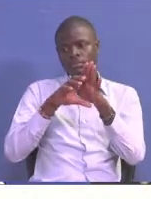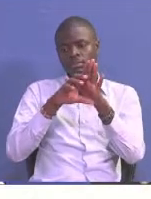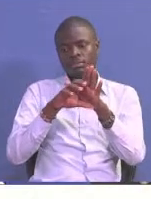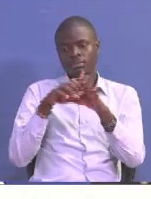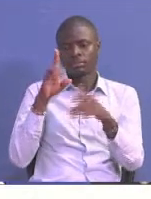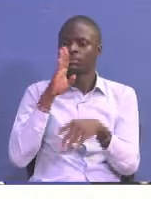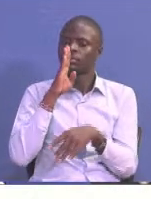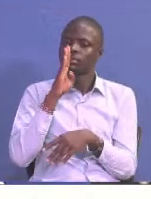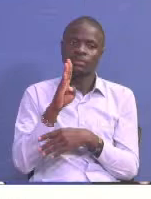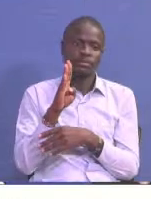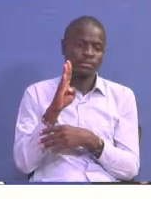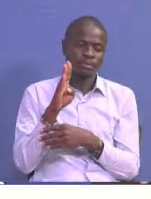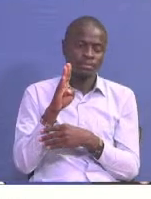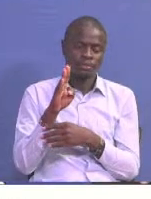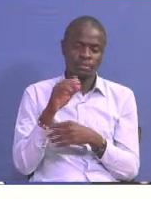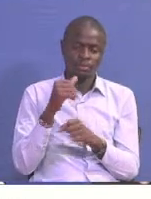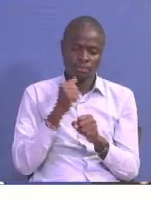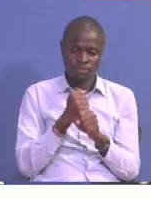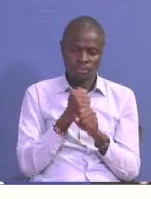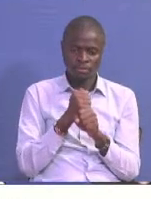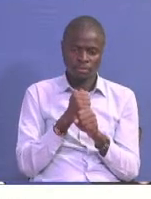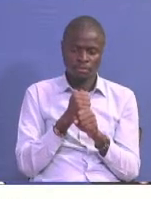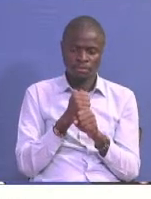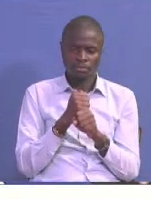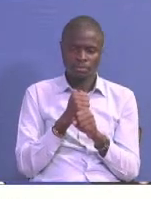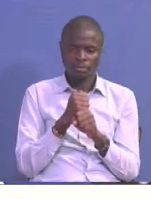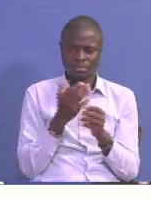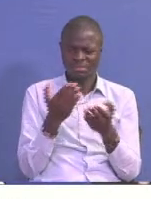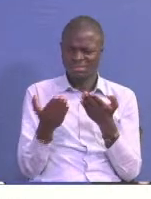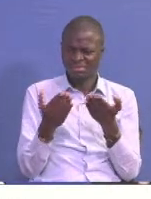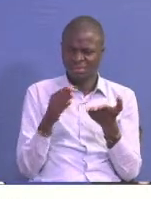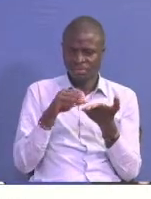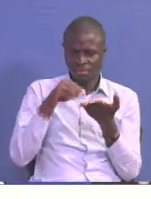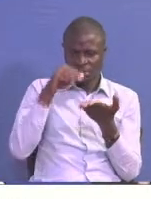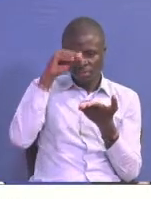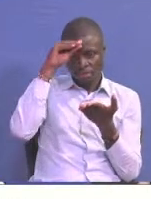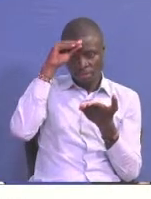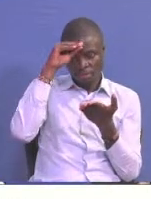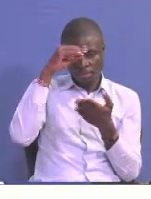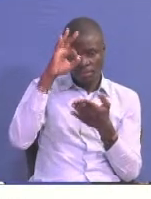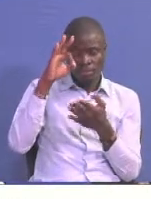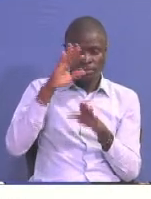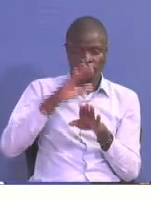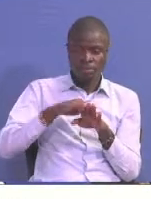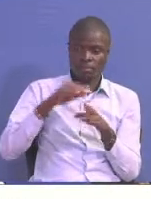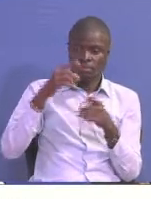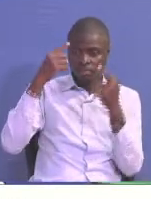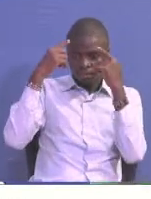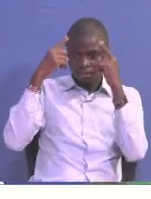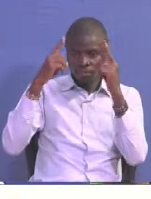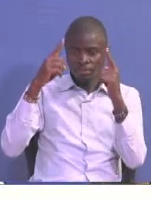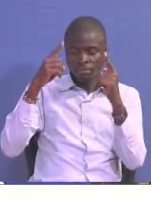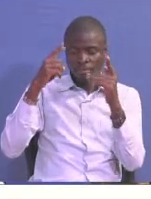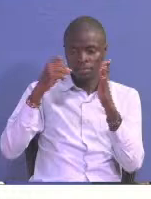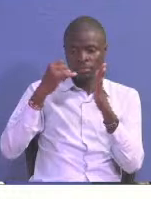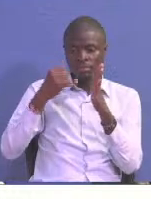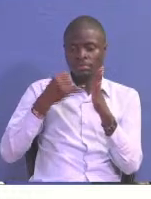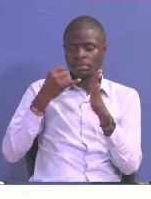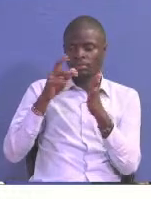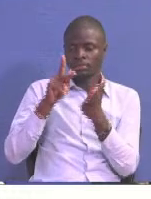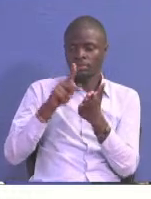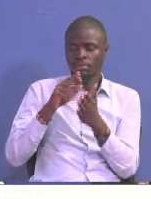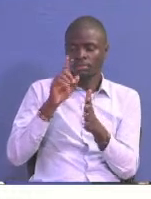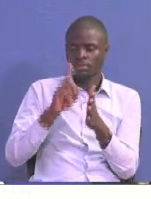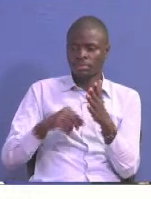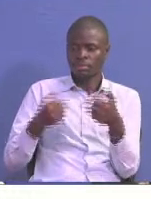could be even do as a comparative study on the successful industrial parks, what is